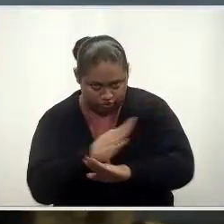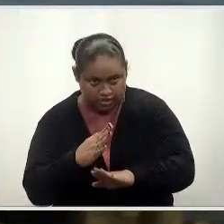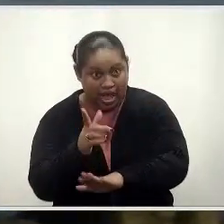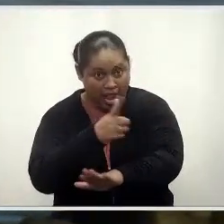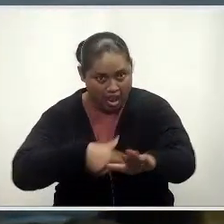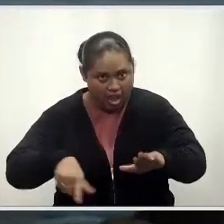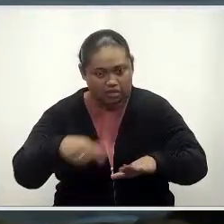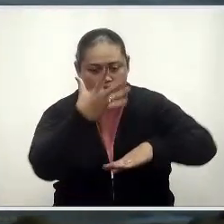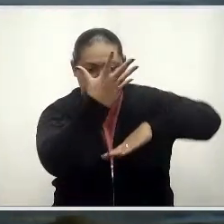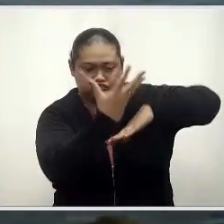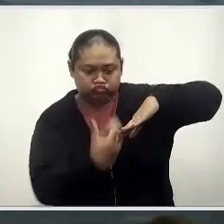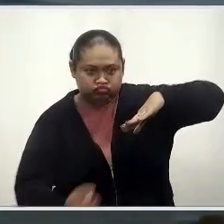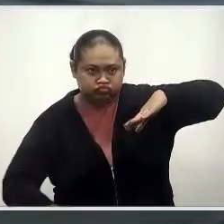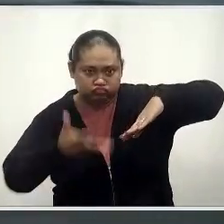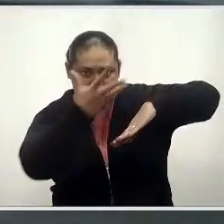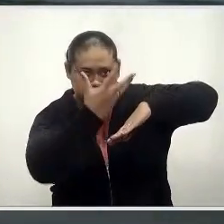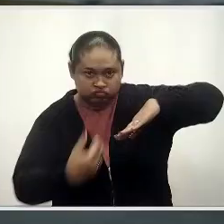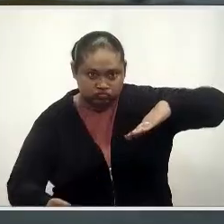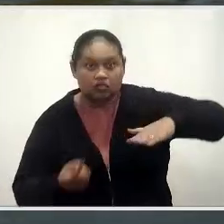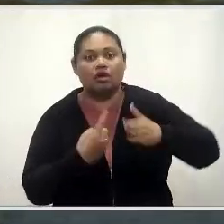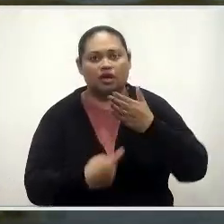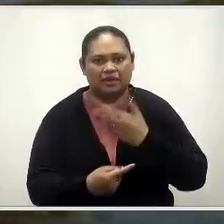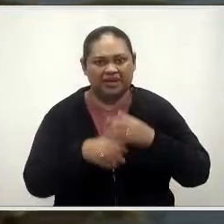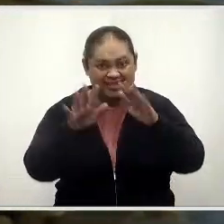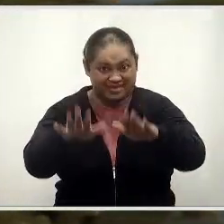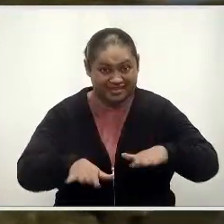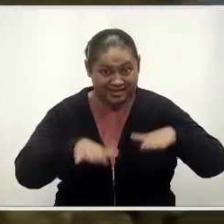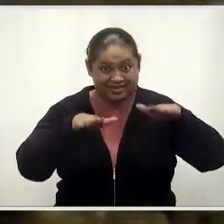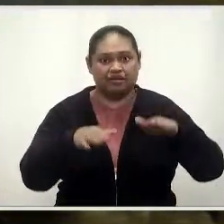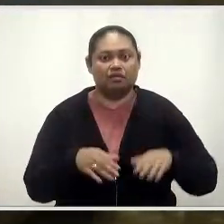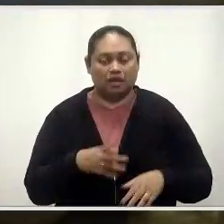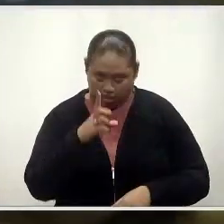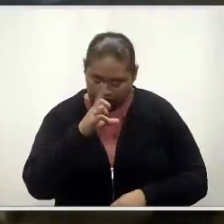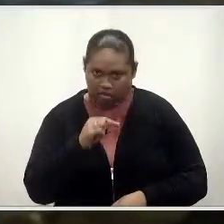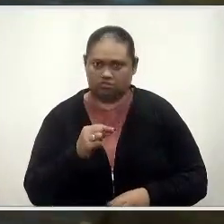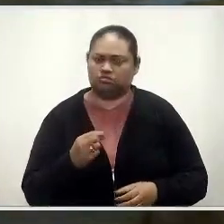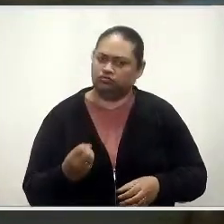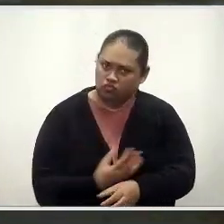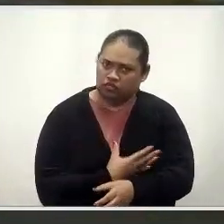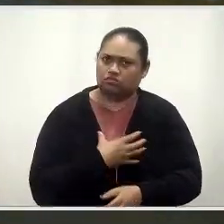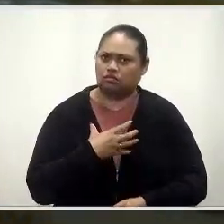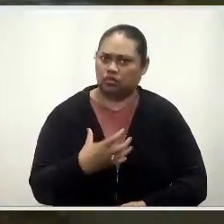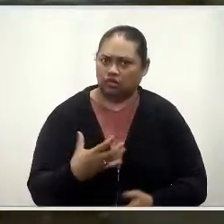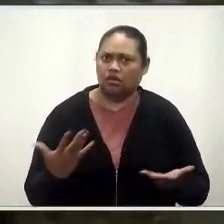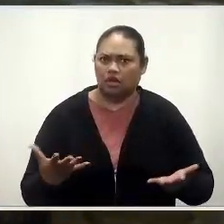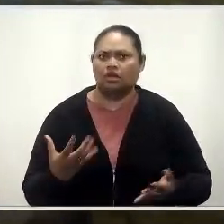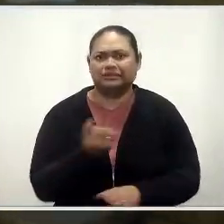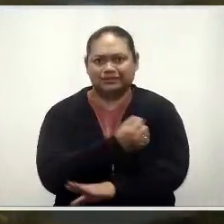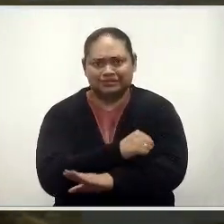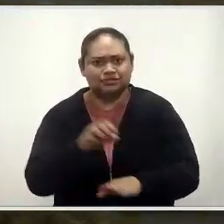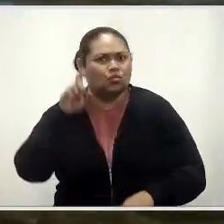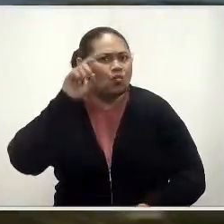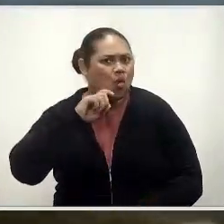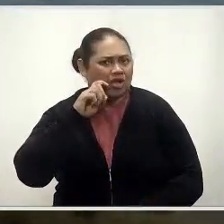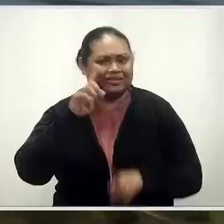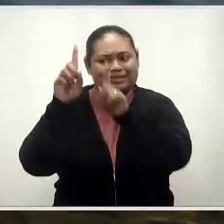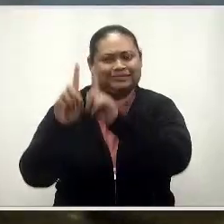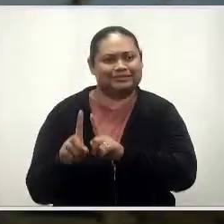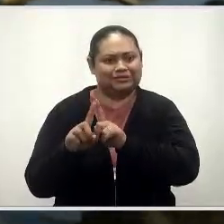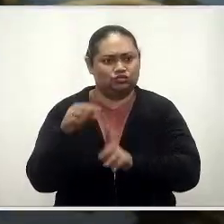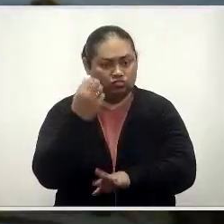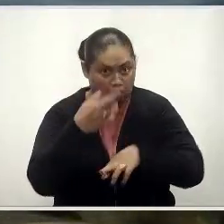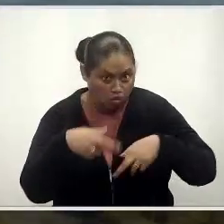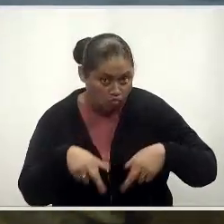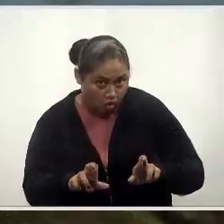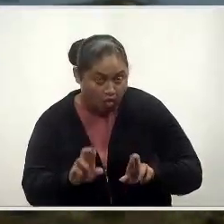to shrink. Spring tides have also become more pronounced, occasionally pushing seawater close to the nearby road.